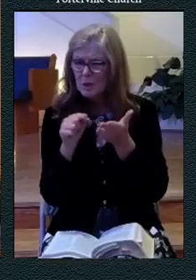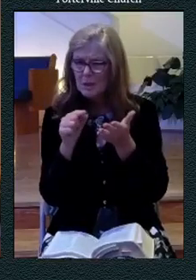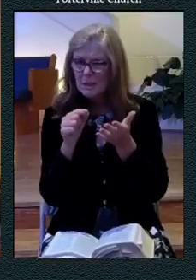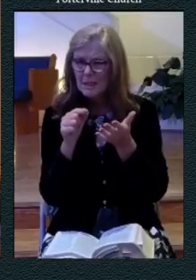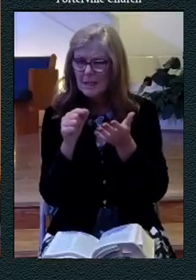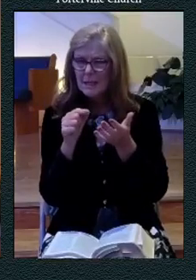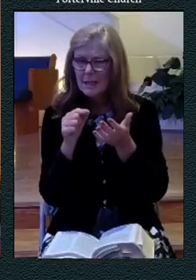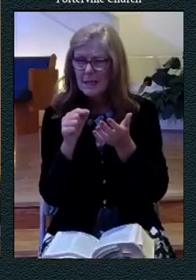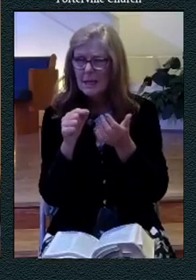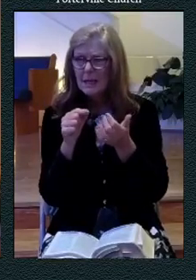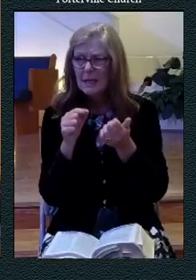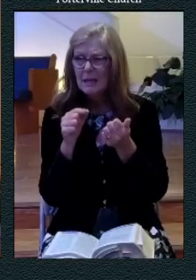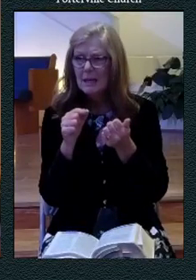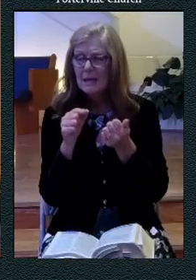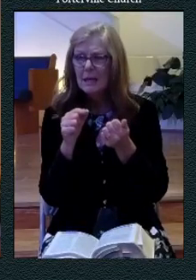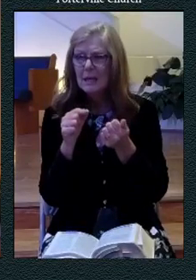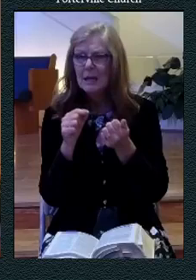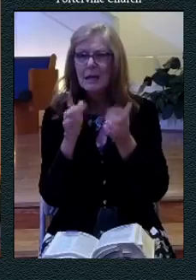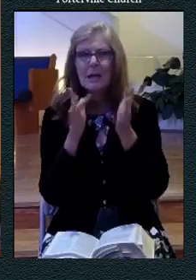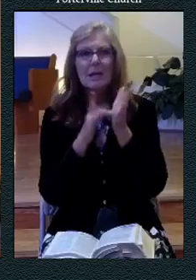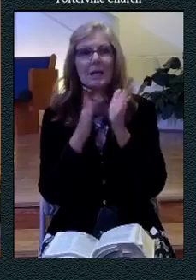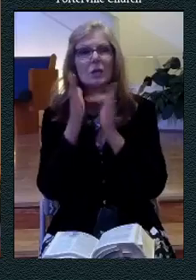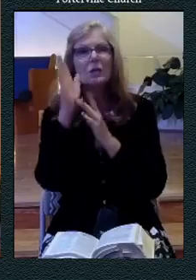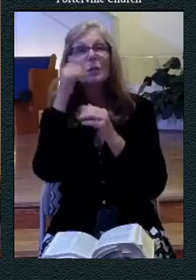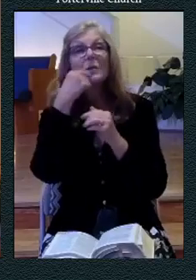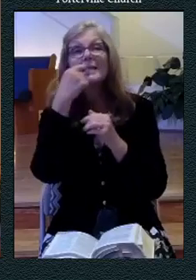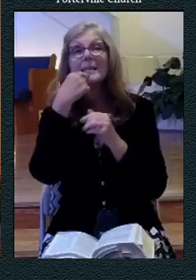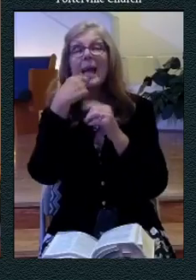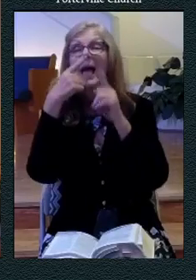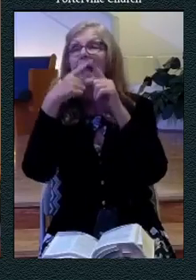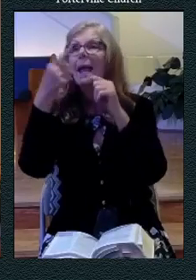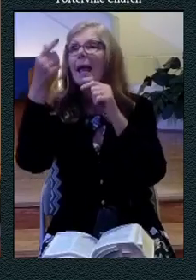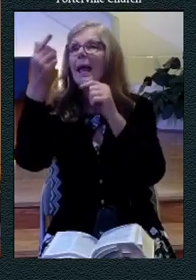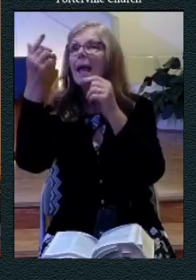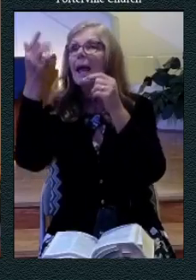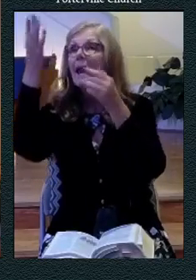He says that Jesus will say in heaven, here am I,